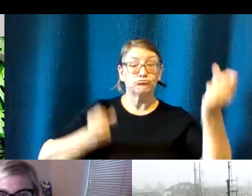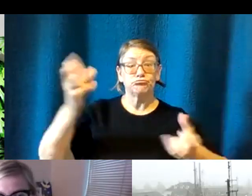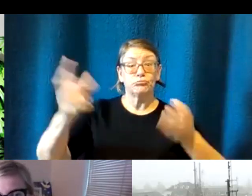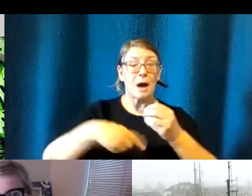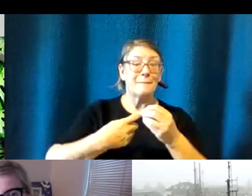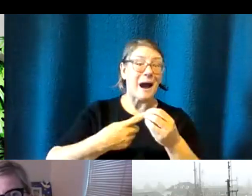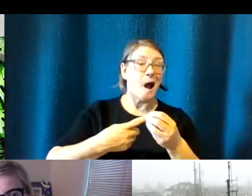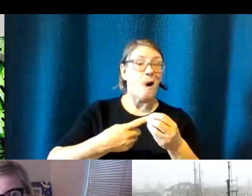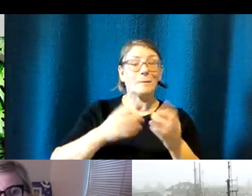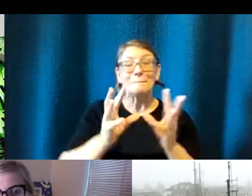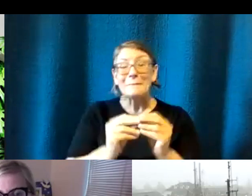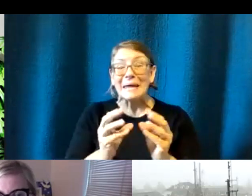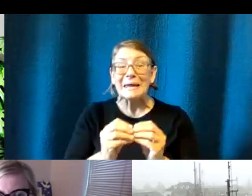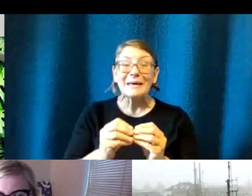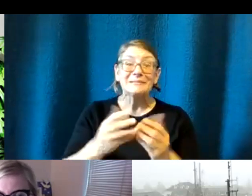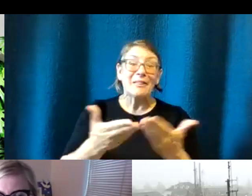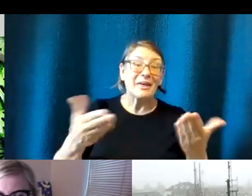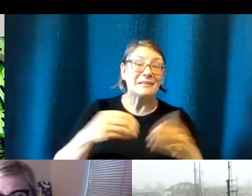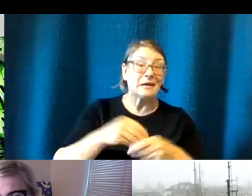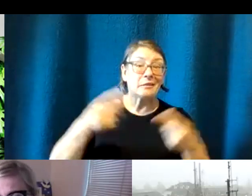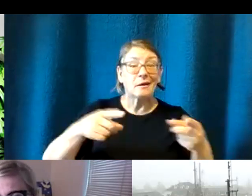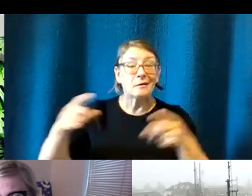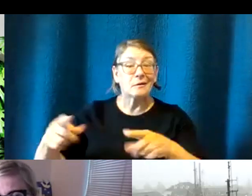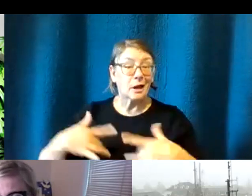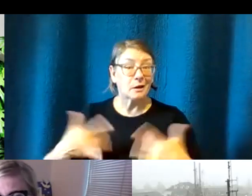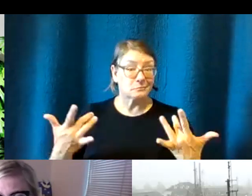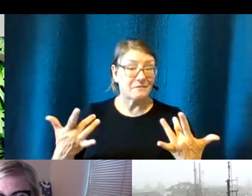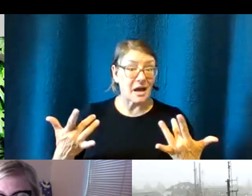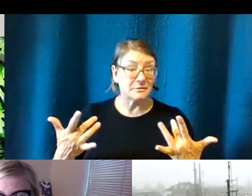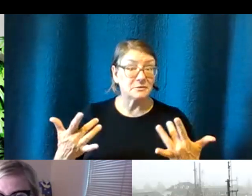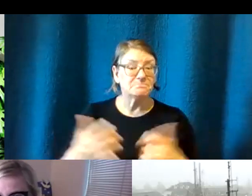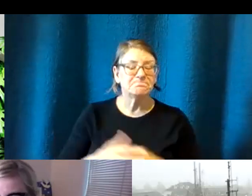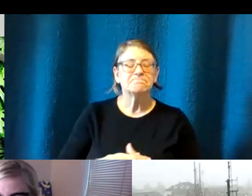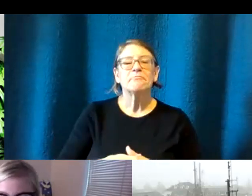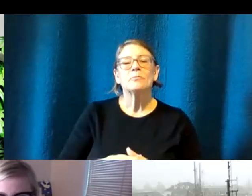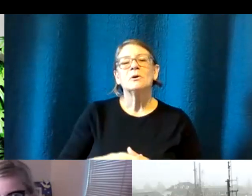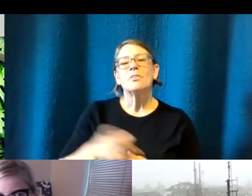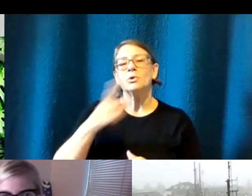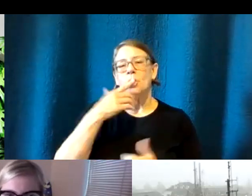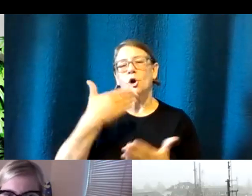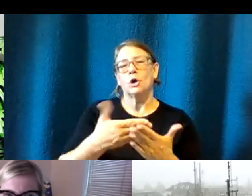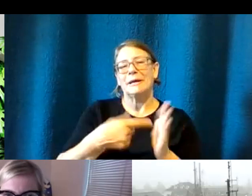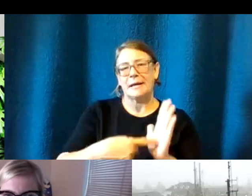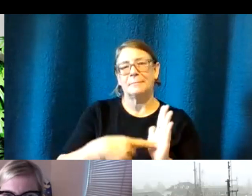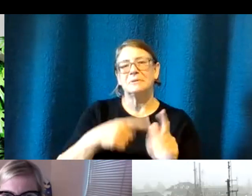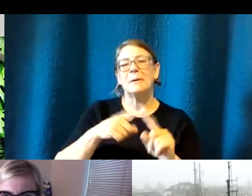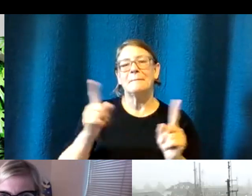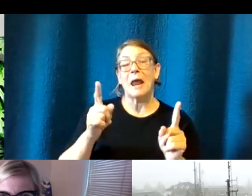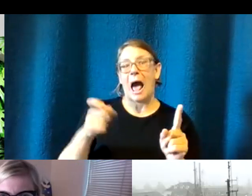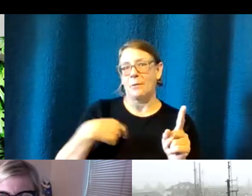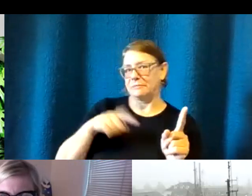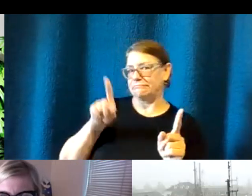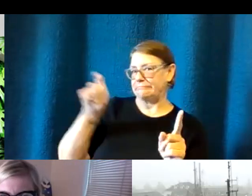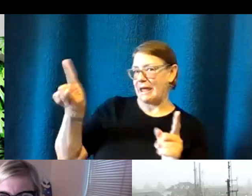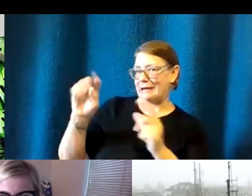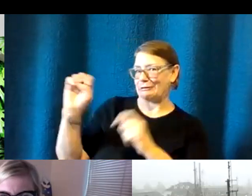meetings, PSA for community events. Those are good examples. I would ask Ernest